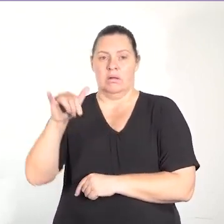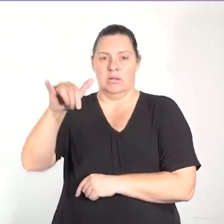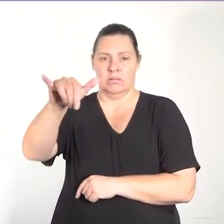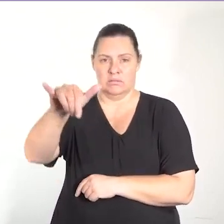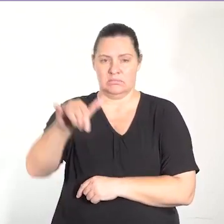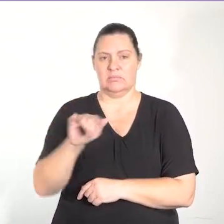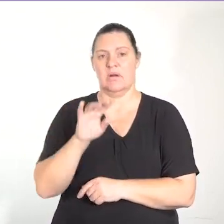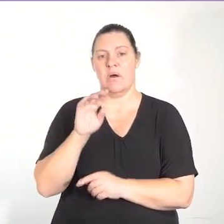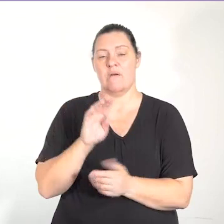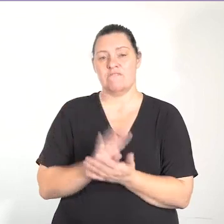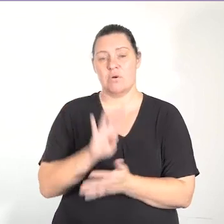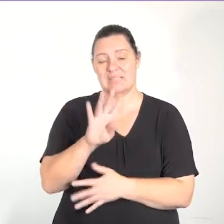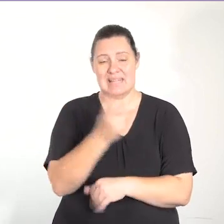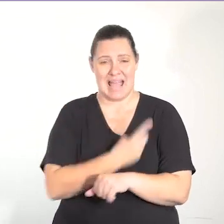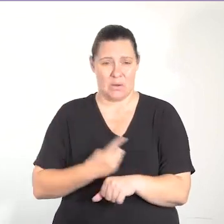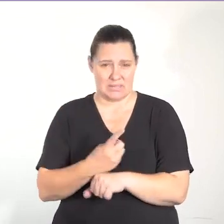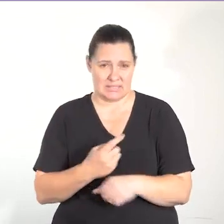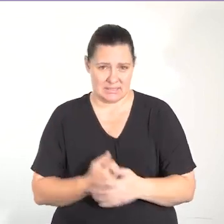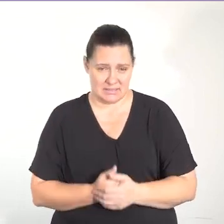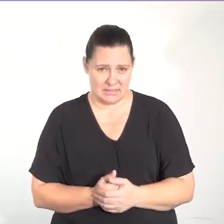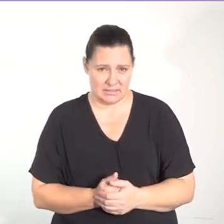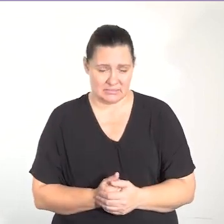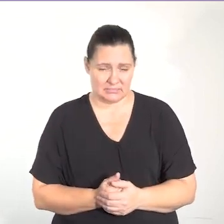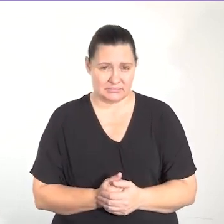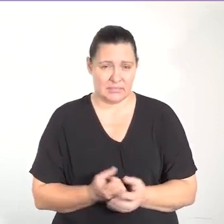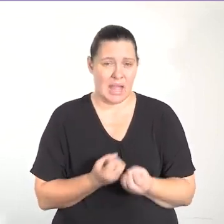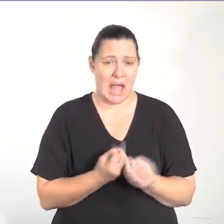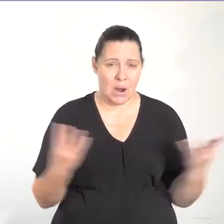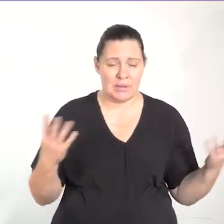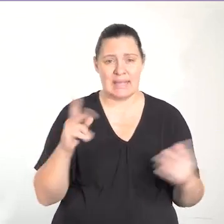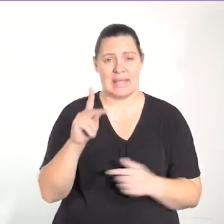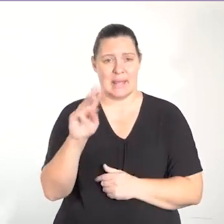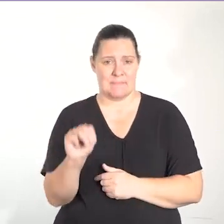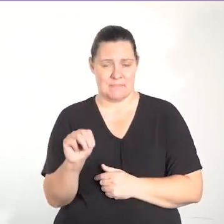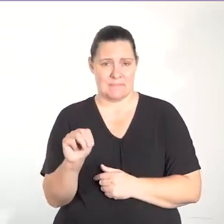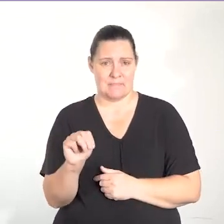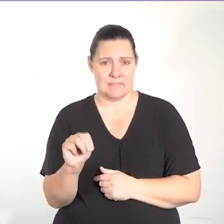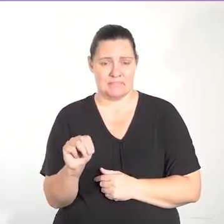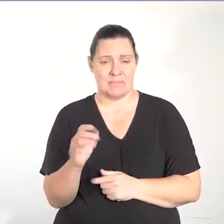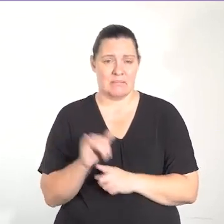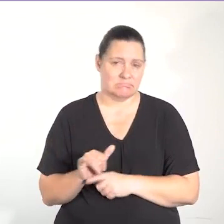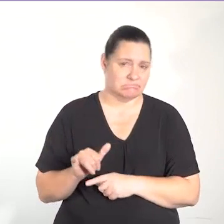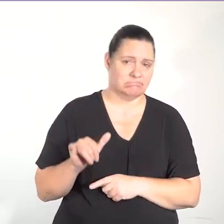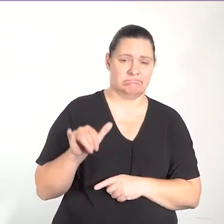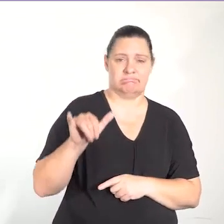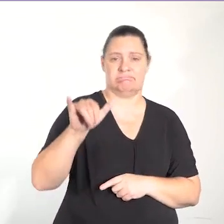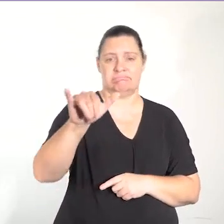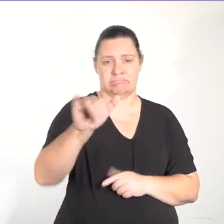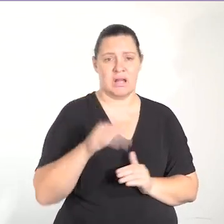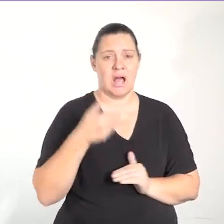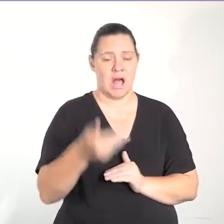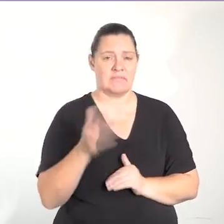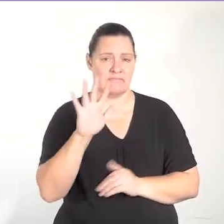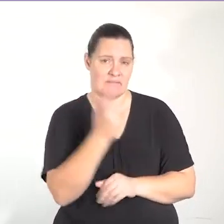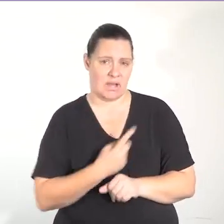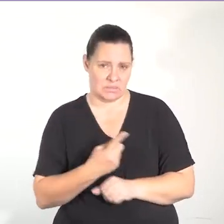flight lasted 14 hours. How many kilometers did the plane travel